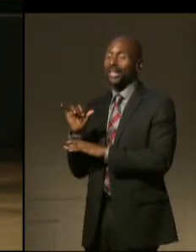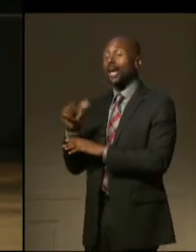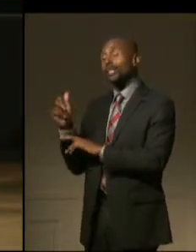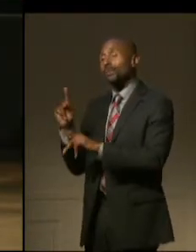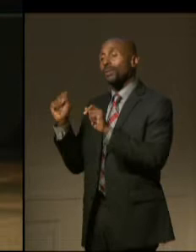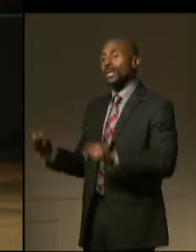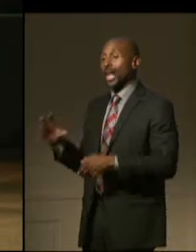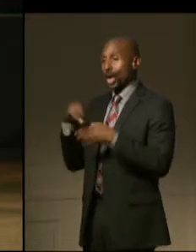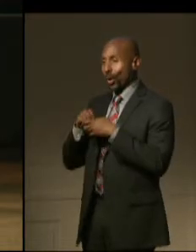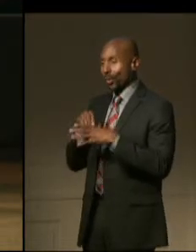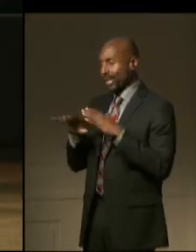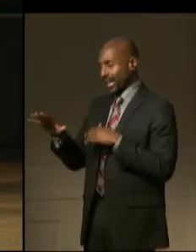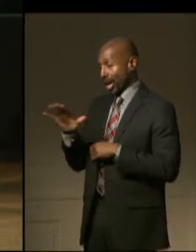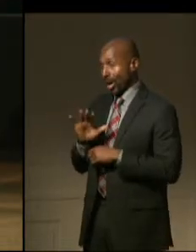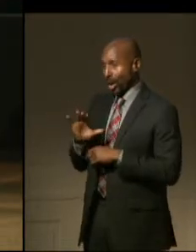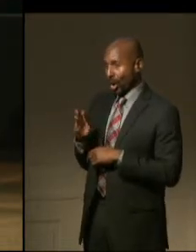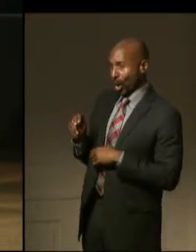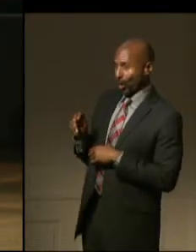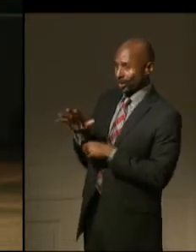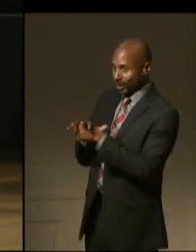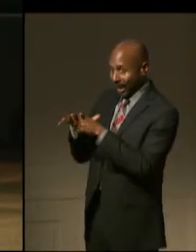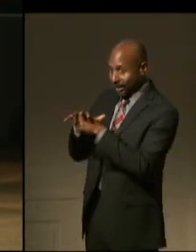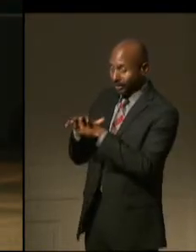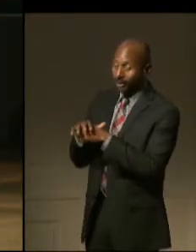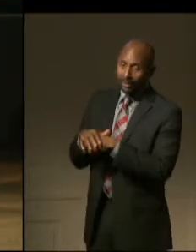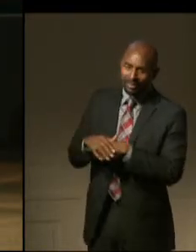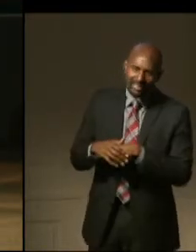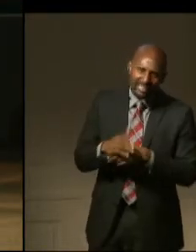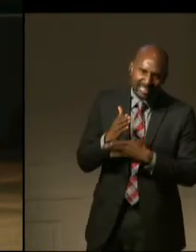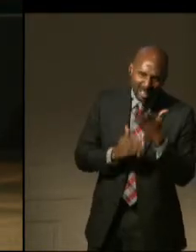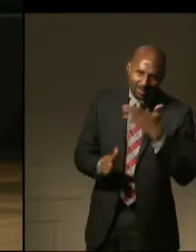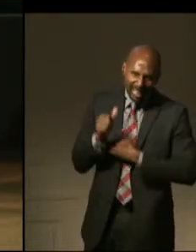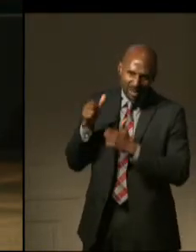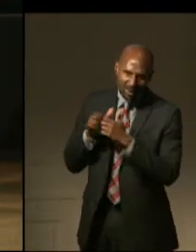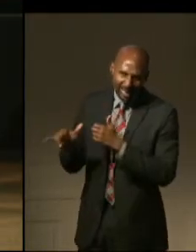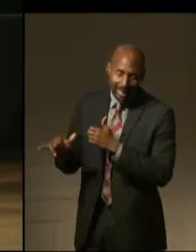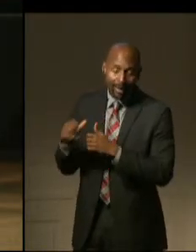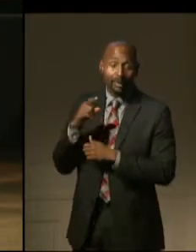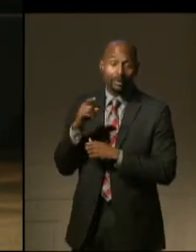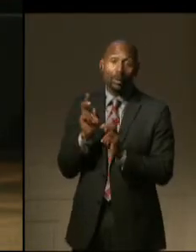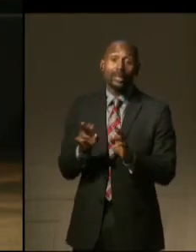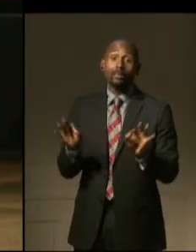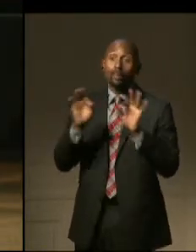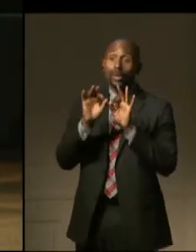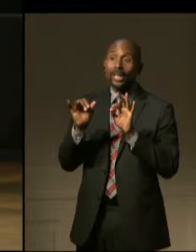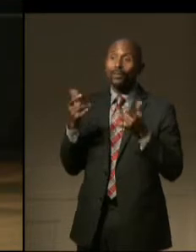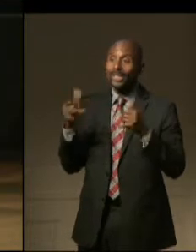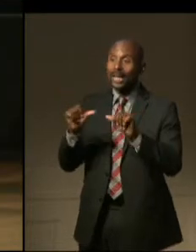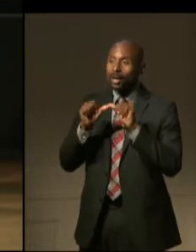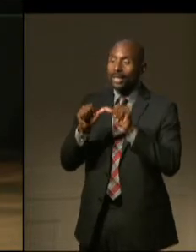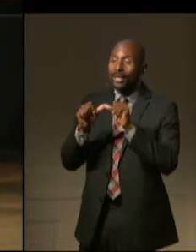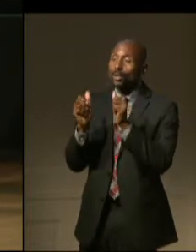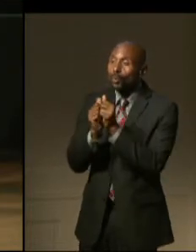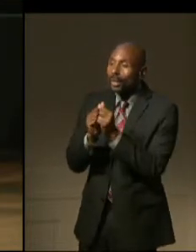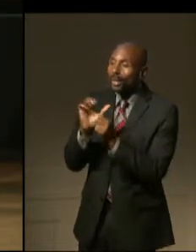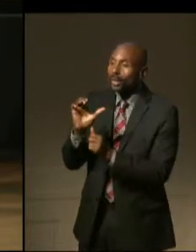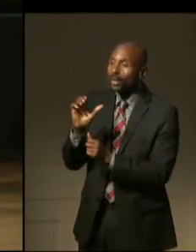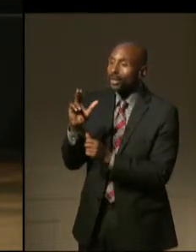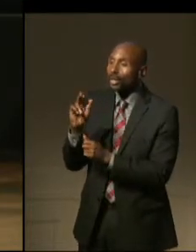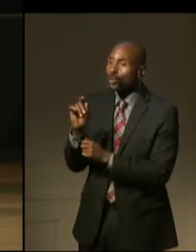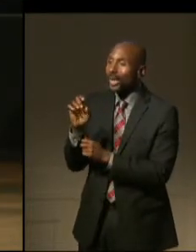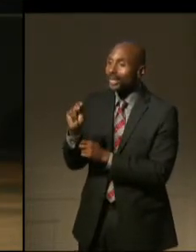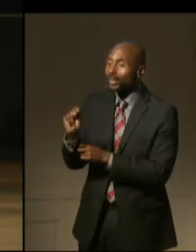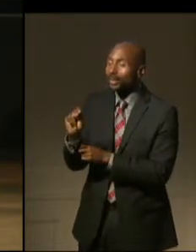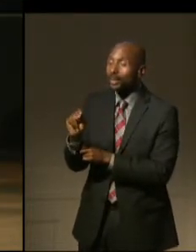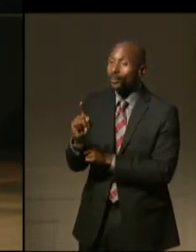there's dangers with that, right? Like, this is why it's so important to still be doing curation. We need curators to help